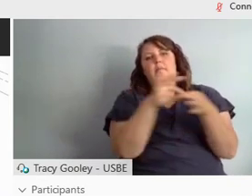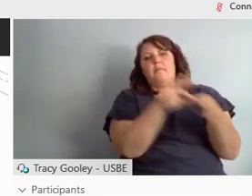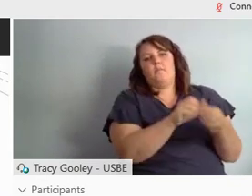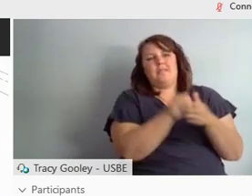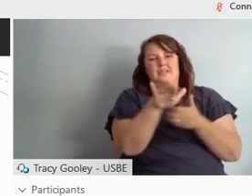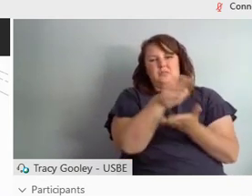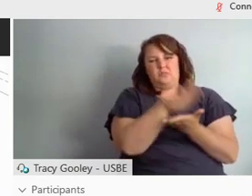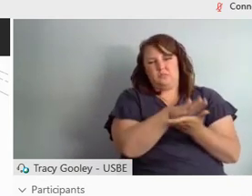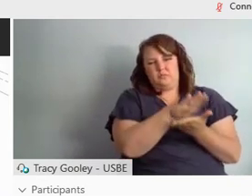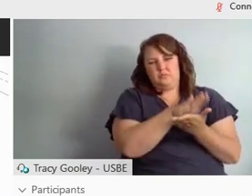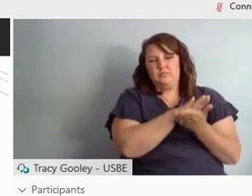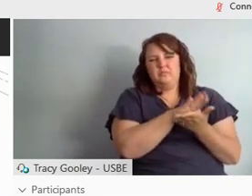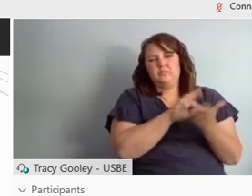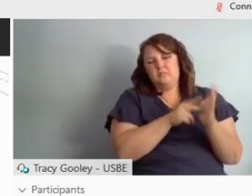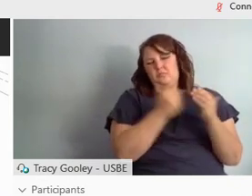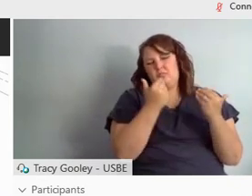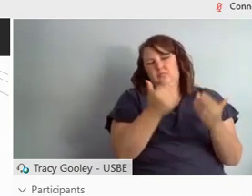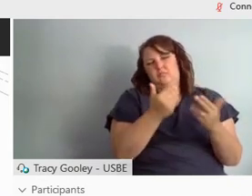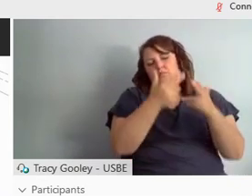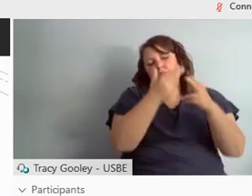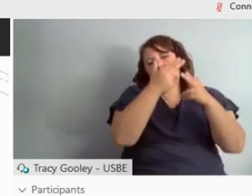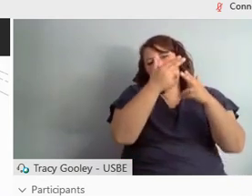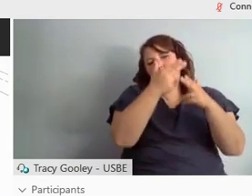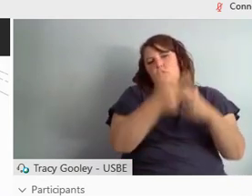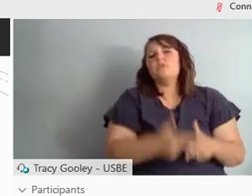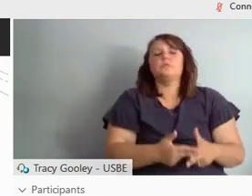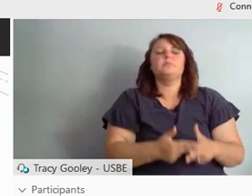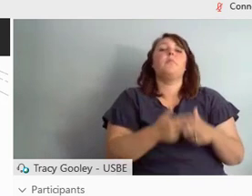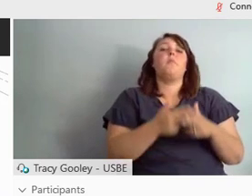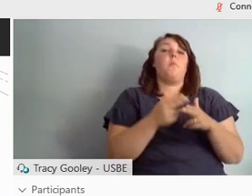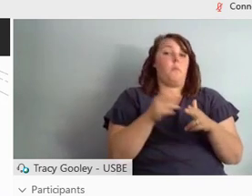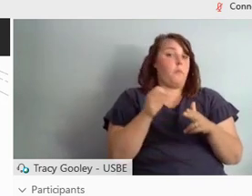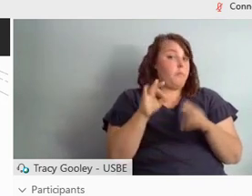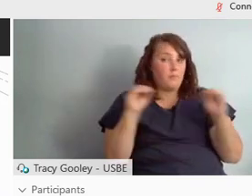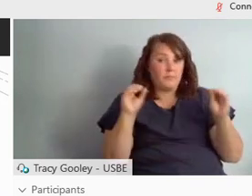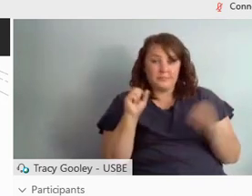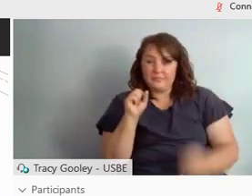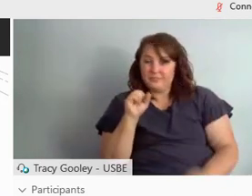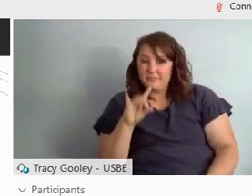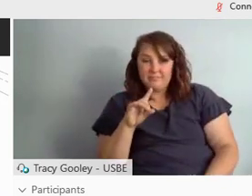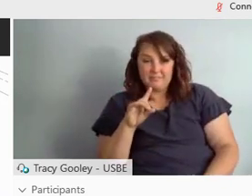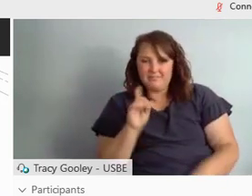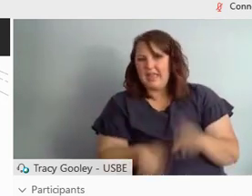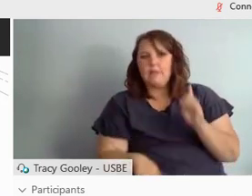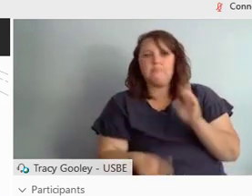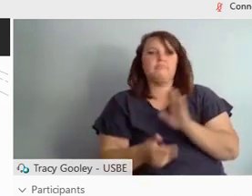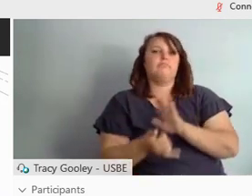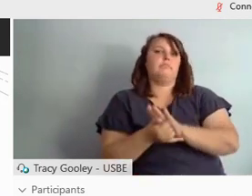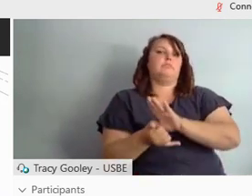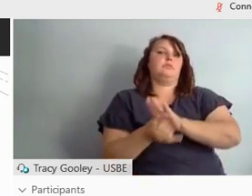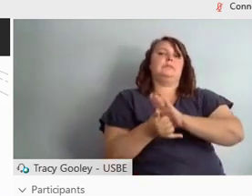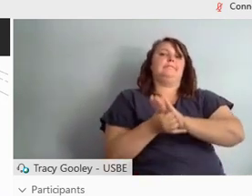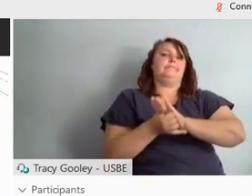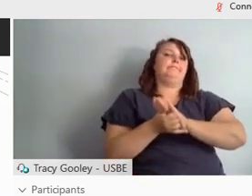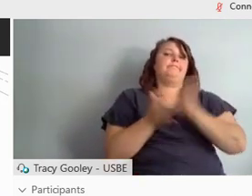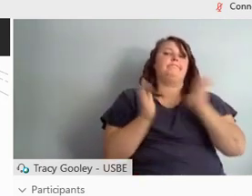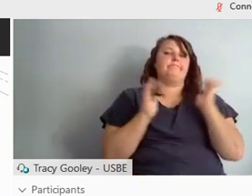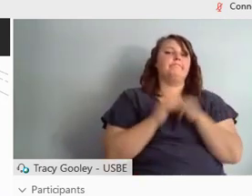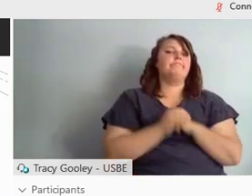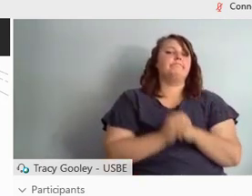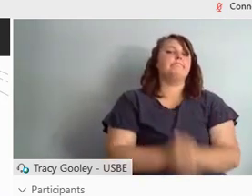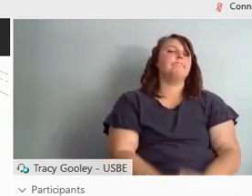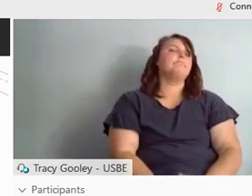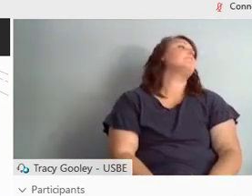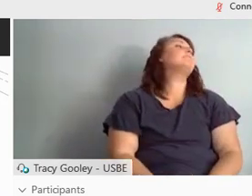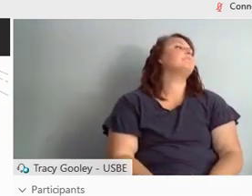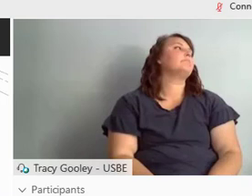associated with this school, and it will allow you to roster the children. If they don't have an SSID, there's no way that you can roster them